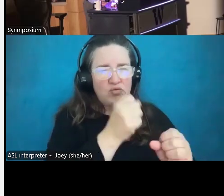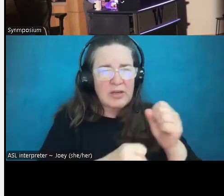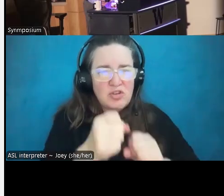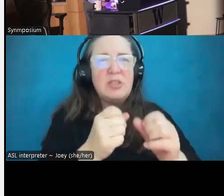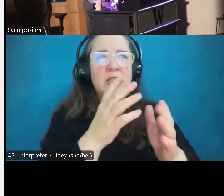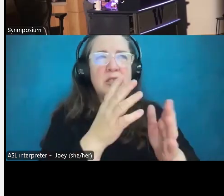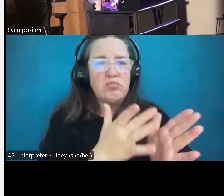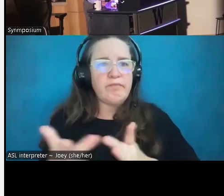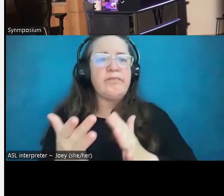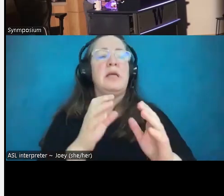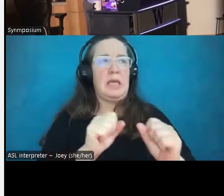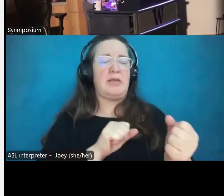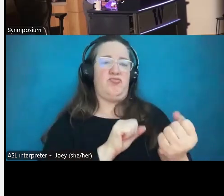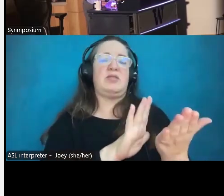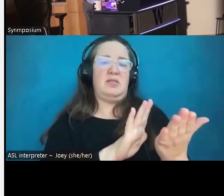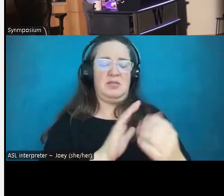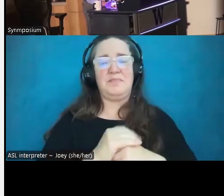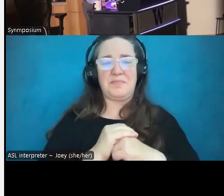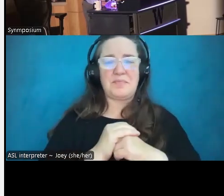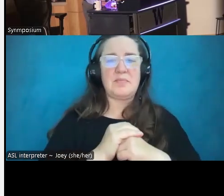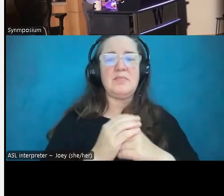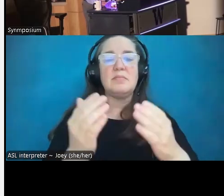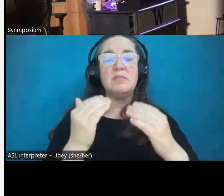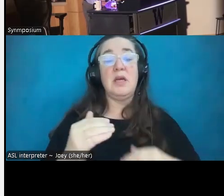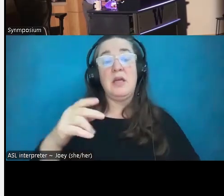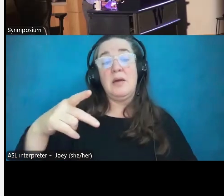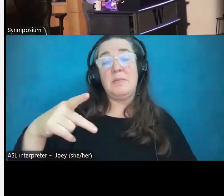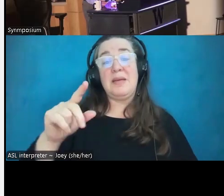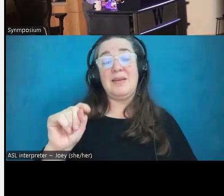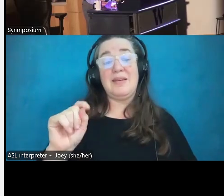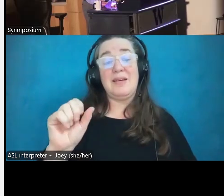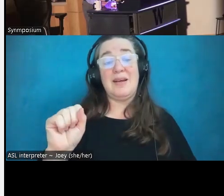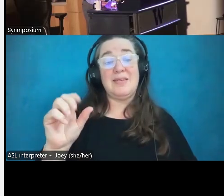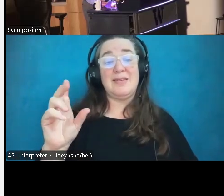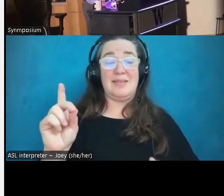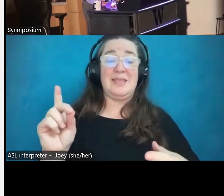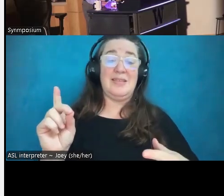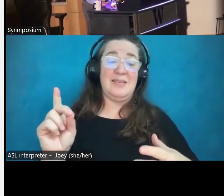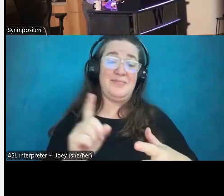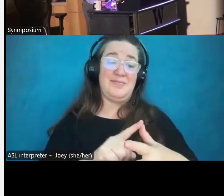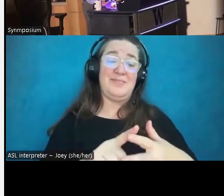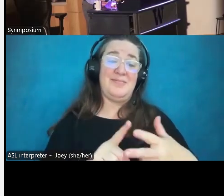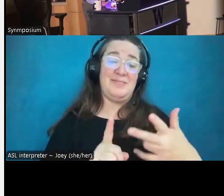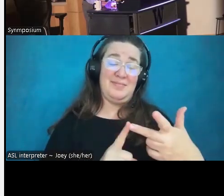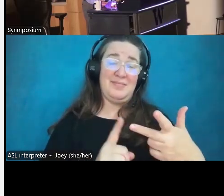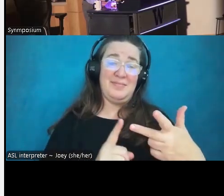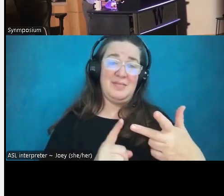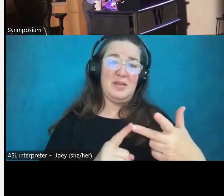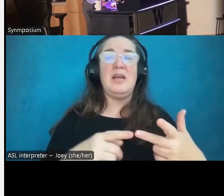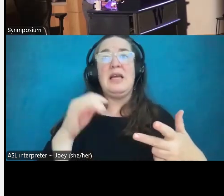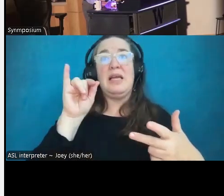PTSD, like people will get from being really sick and going to the doctor and being told there's nothing wrong with you again and again, they